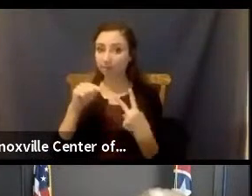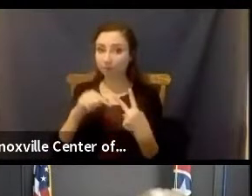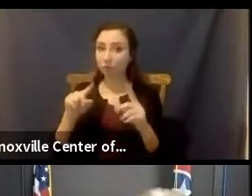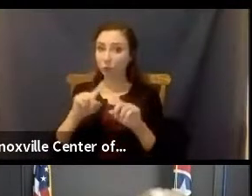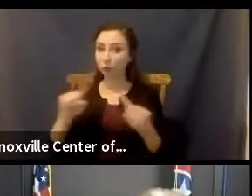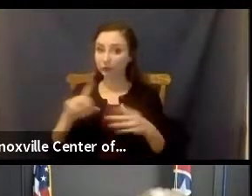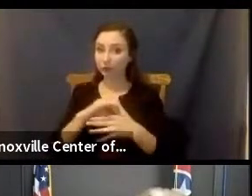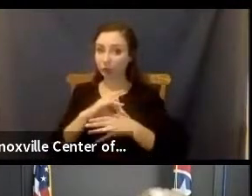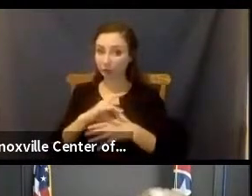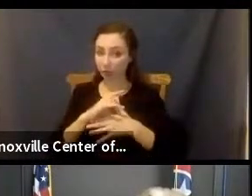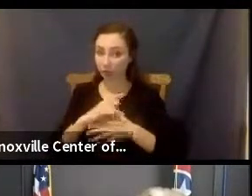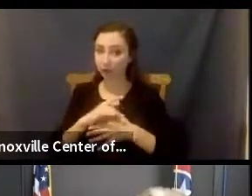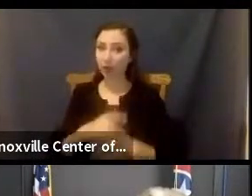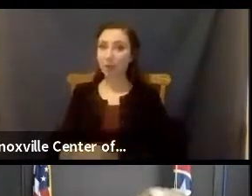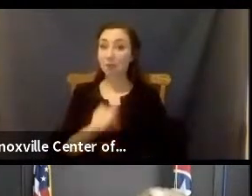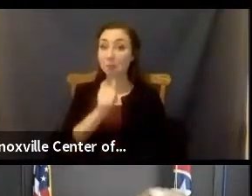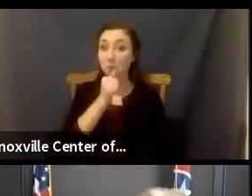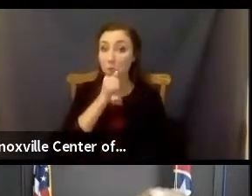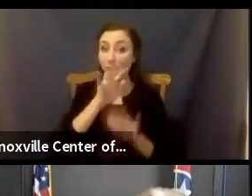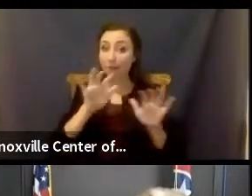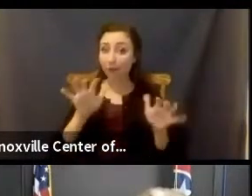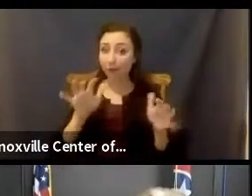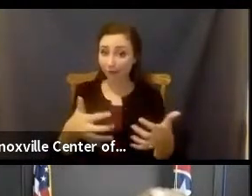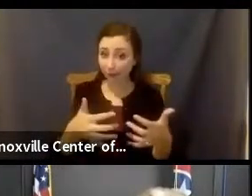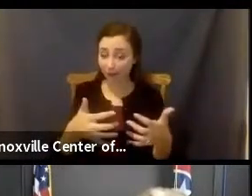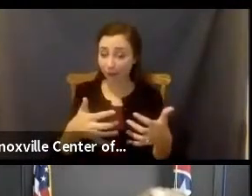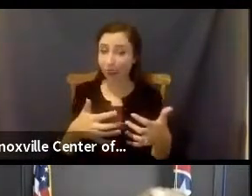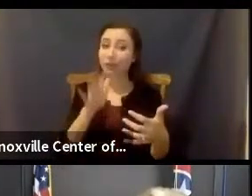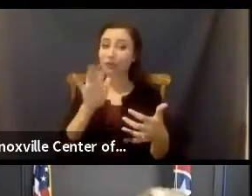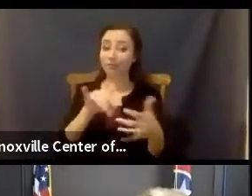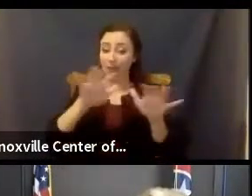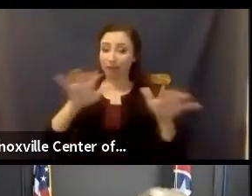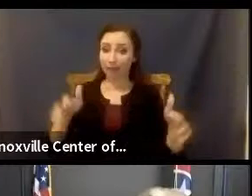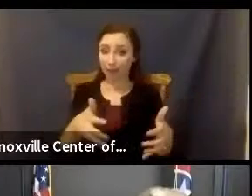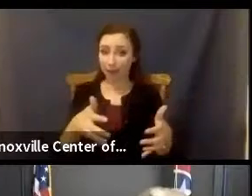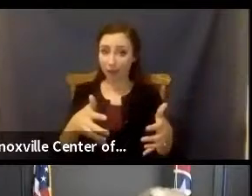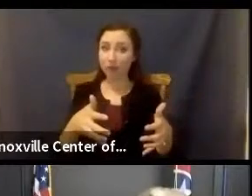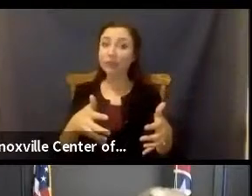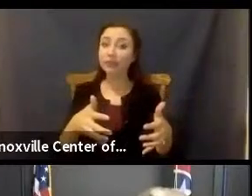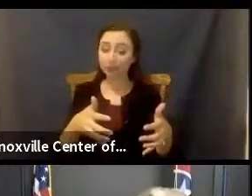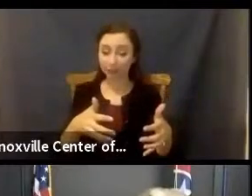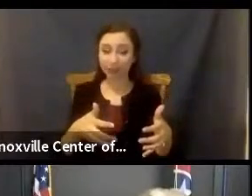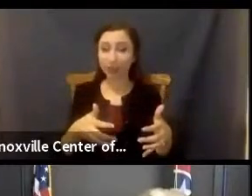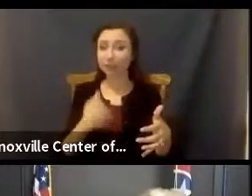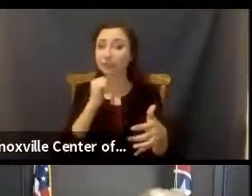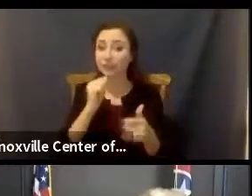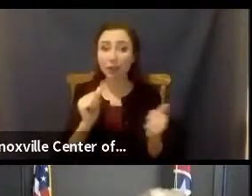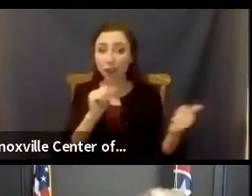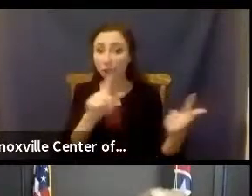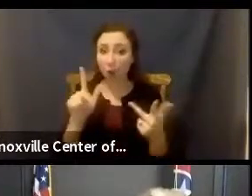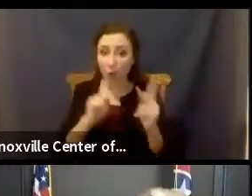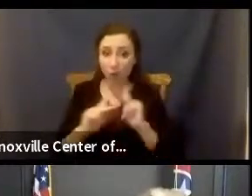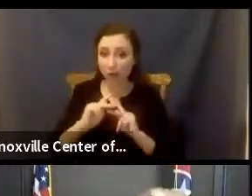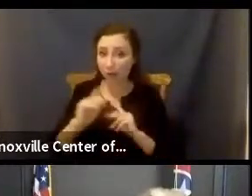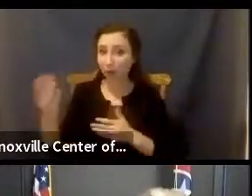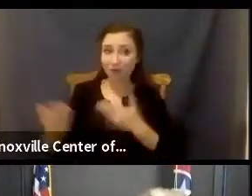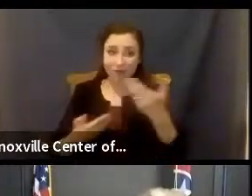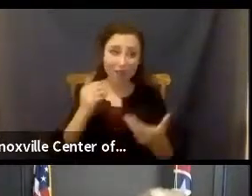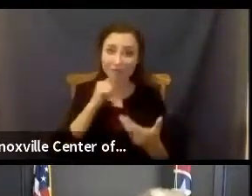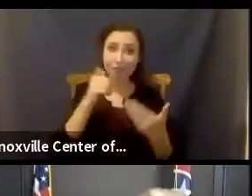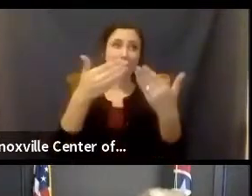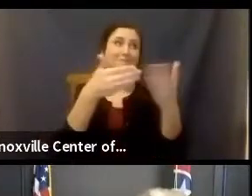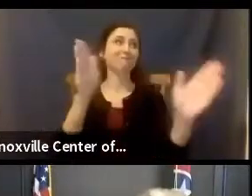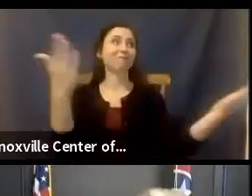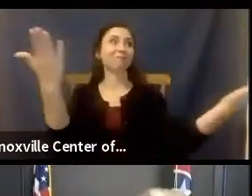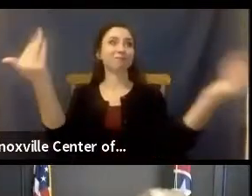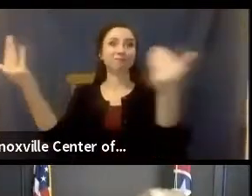contexts here. A private gathering is a gathering that not everyone is invited to, or not everyone has